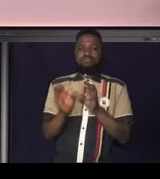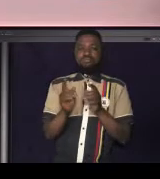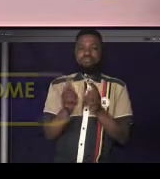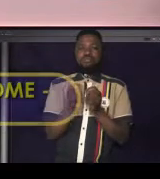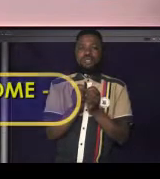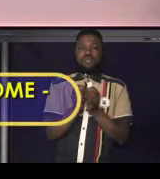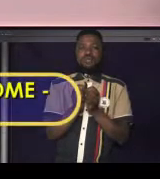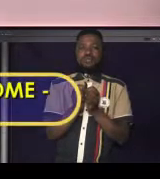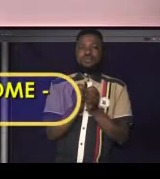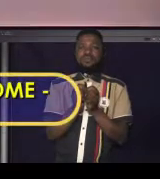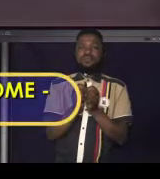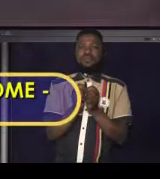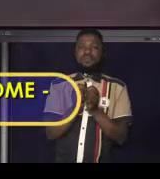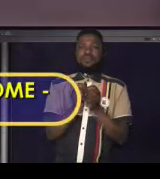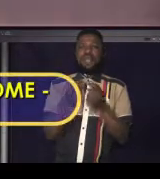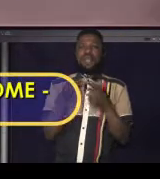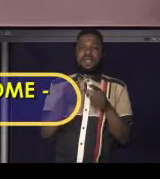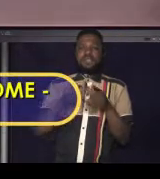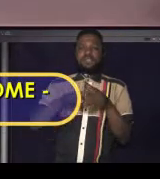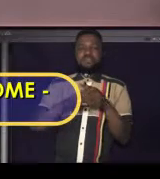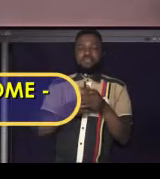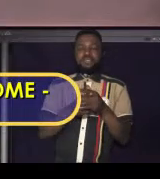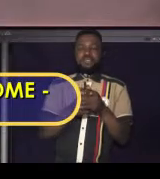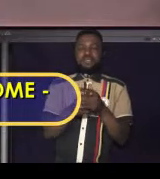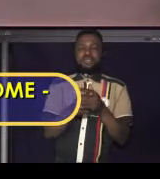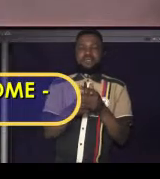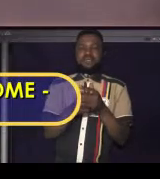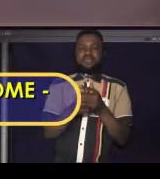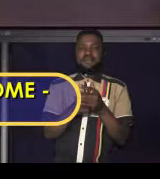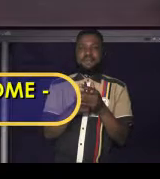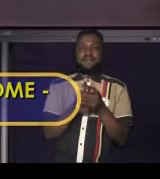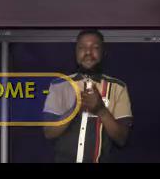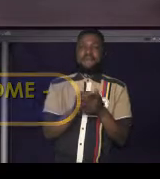together. On that note, say, let's begin.